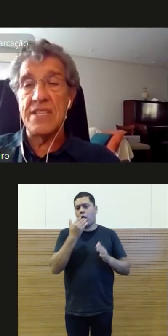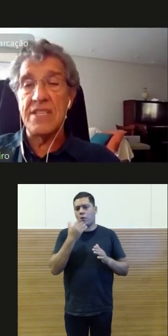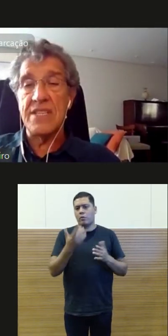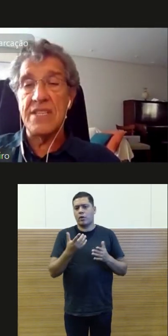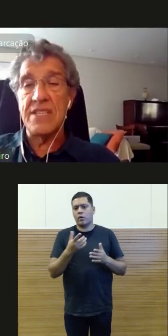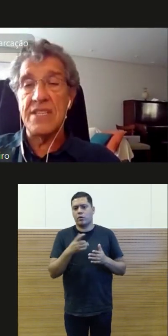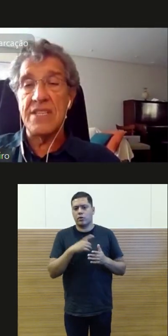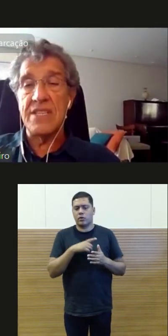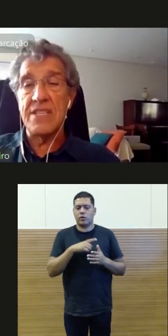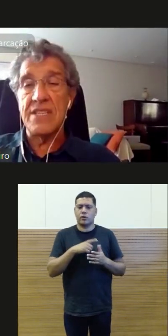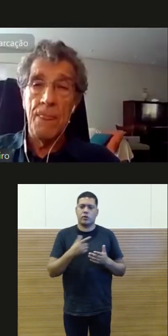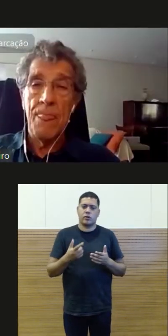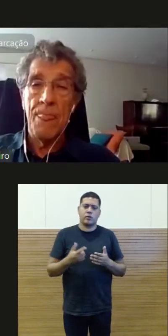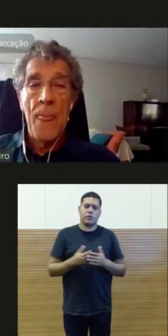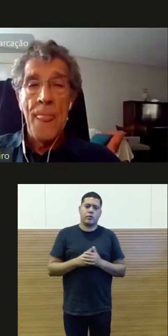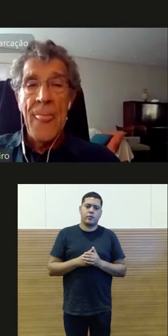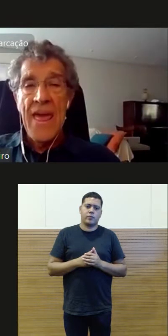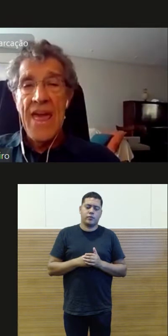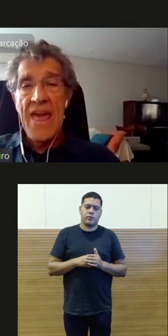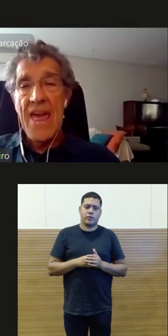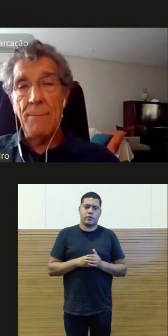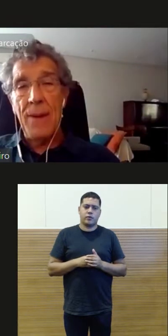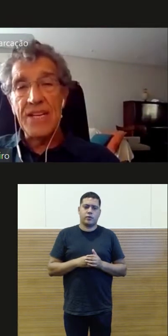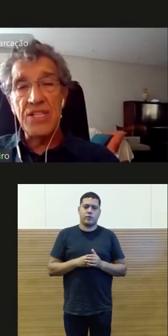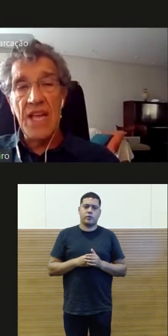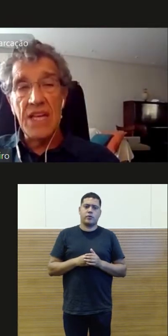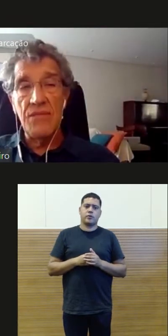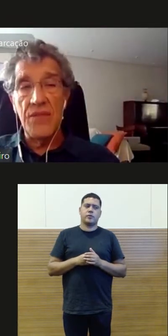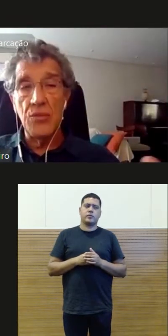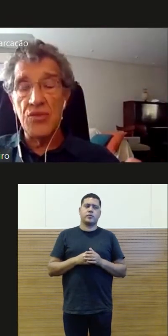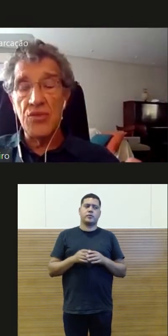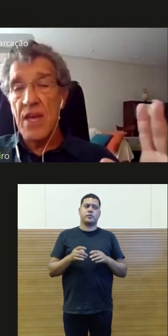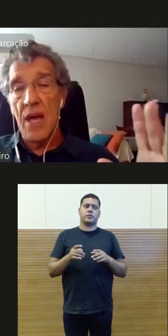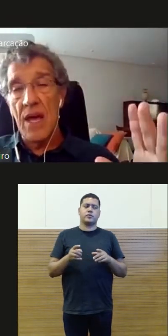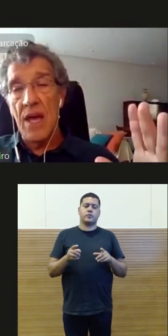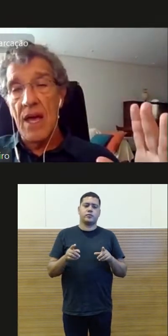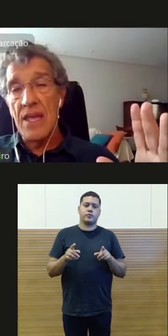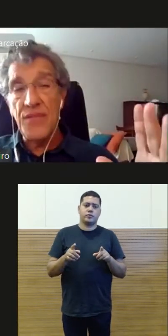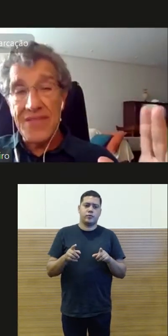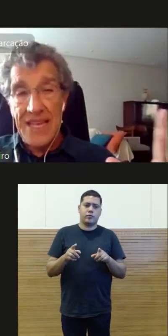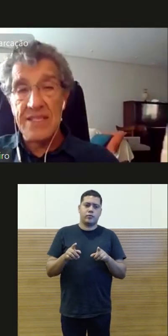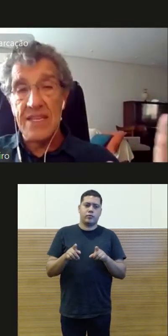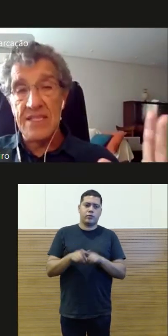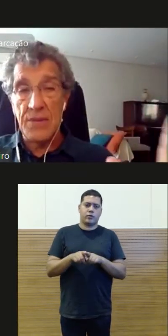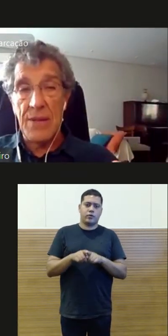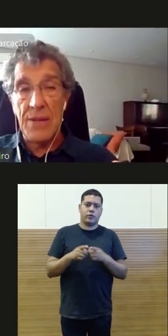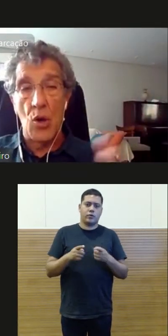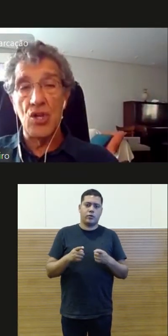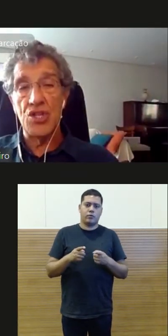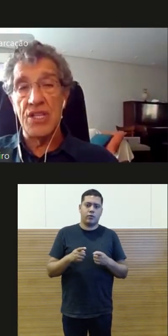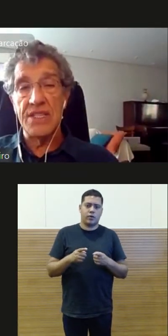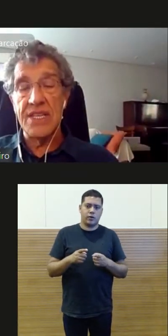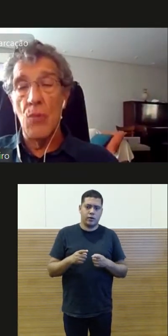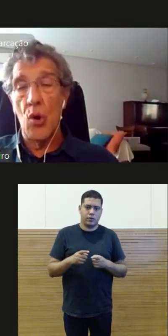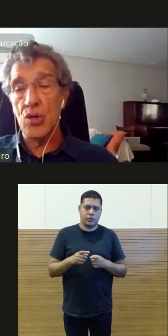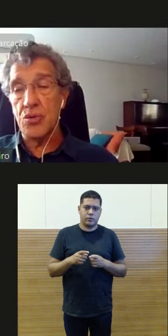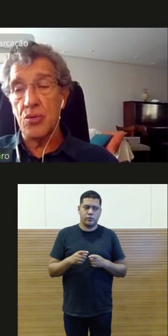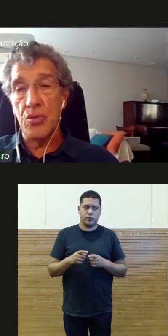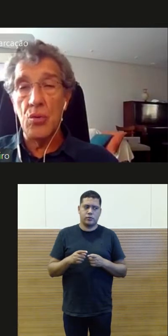And we'll see a classification of foods that take into consideration the processing of food, and then we'll see